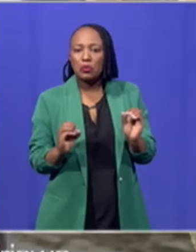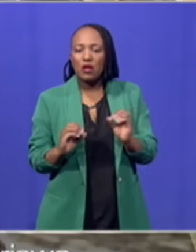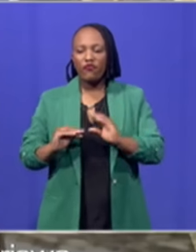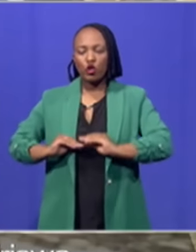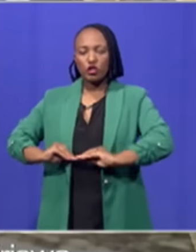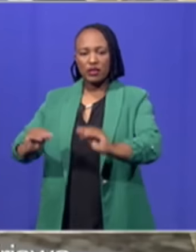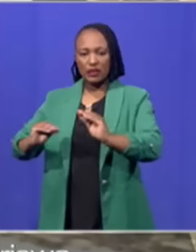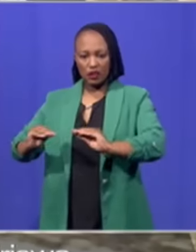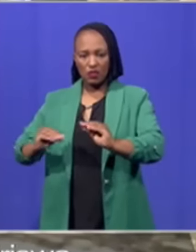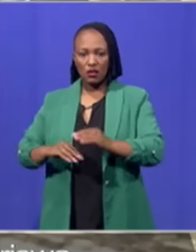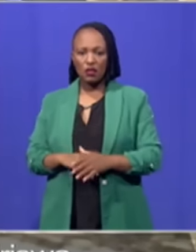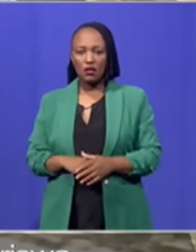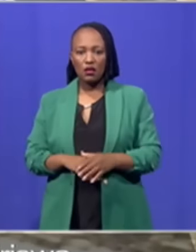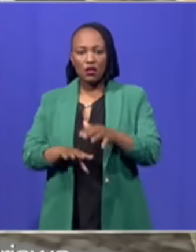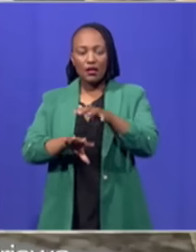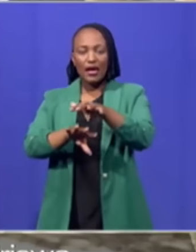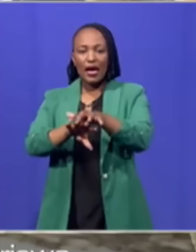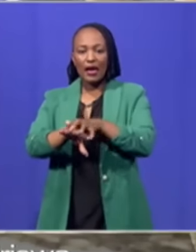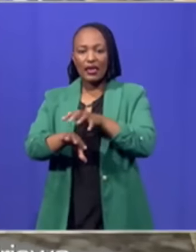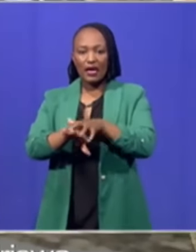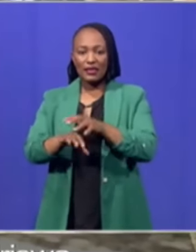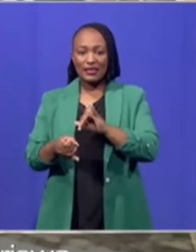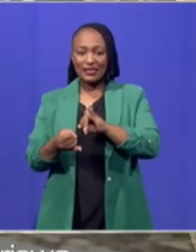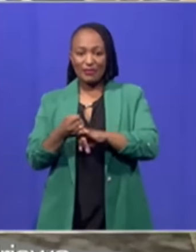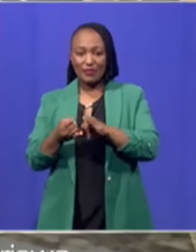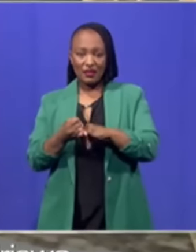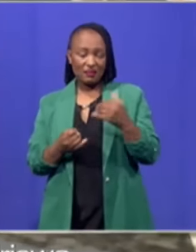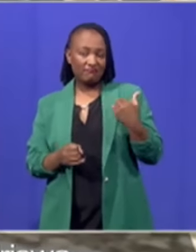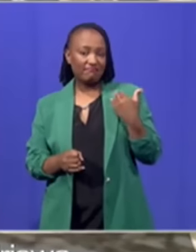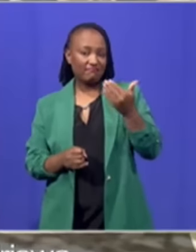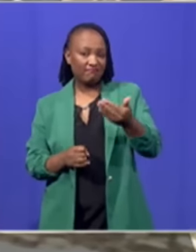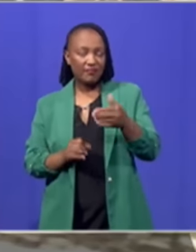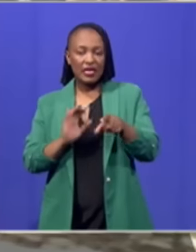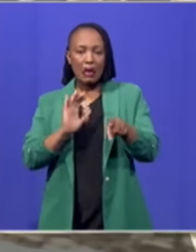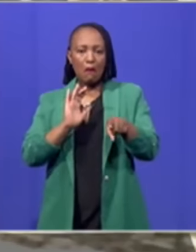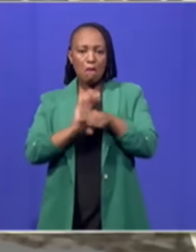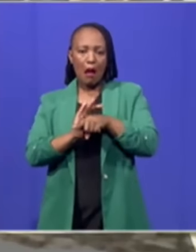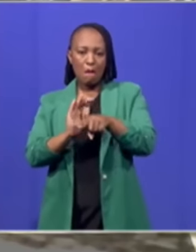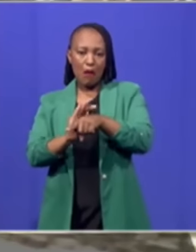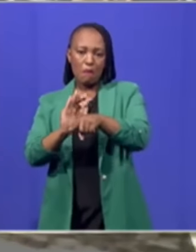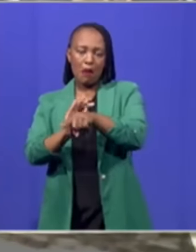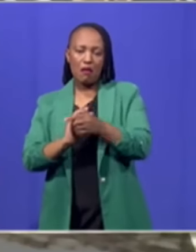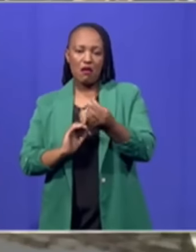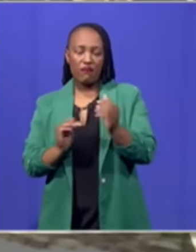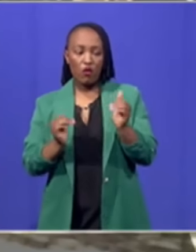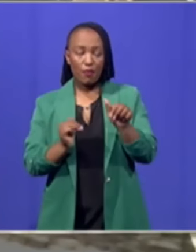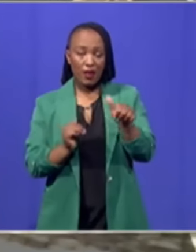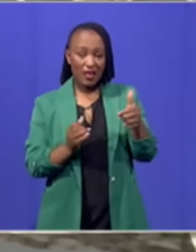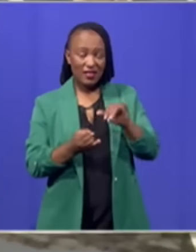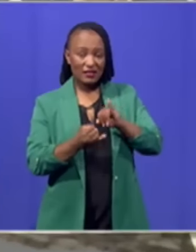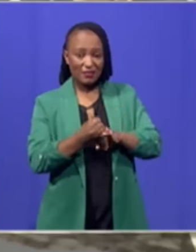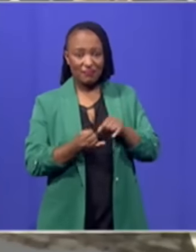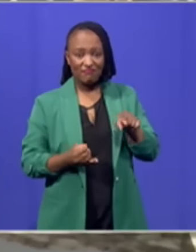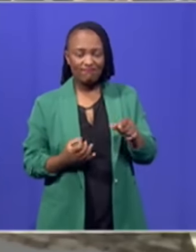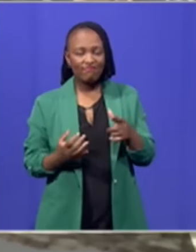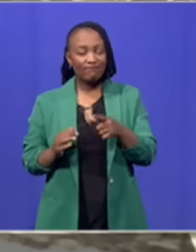Agricultural subject has had a negativity when you compare to other subjects,